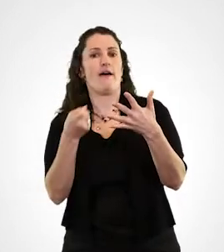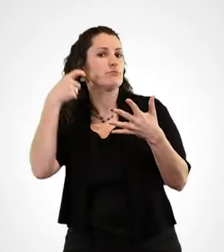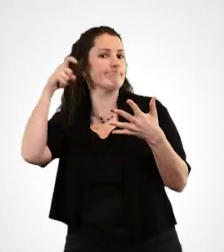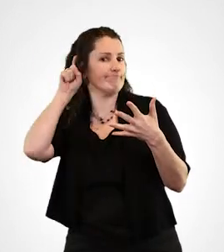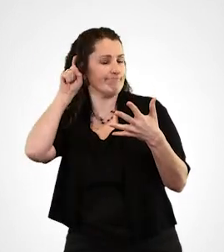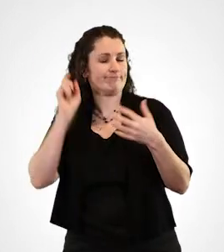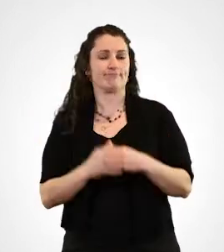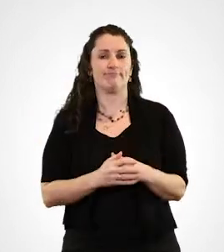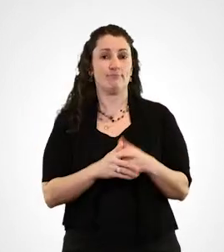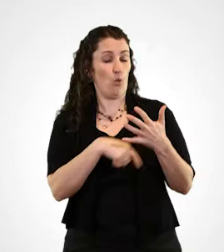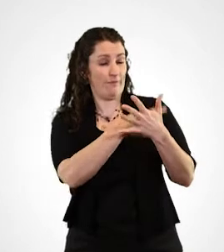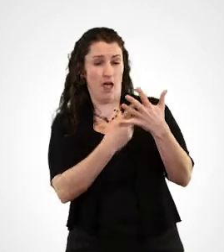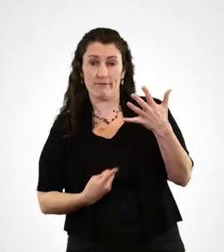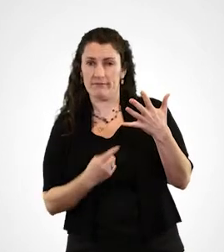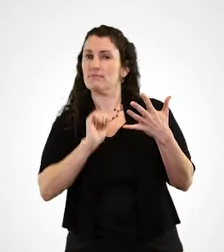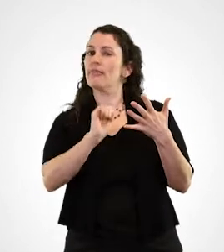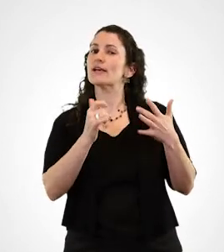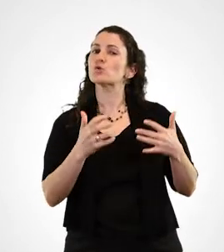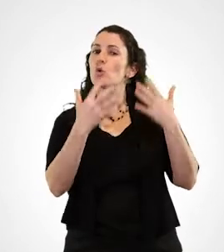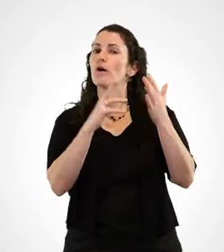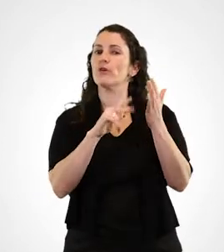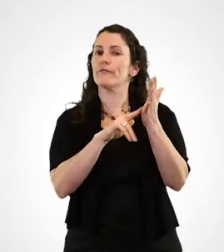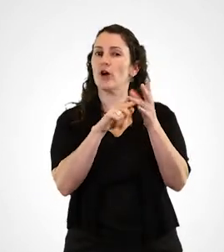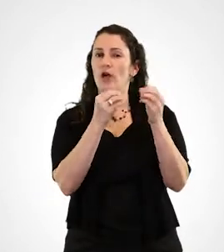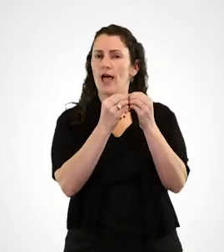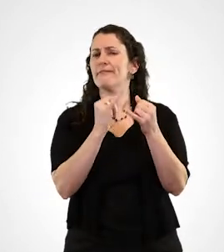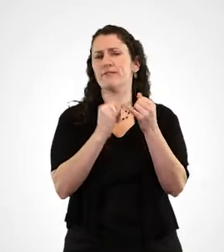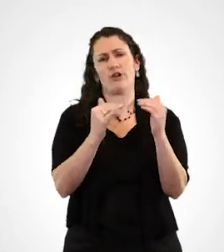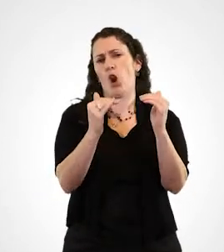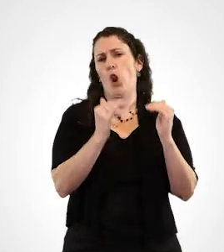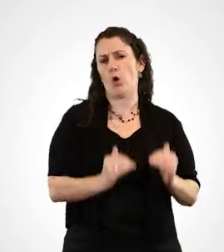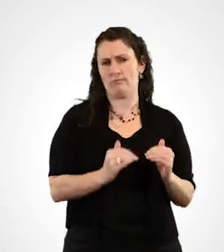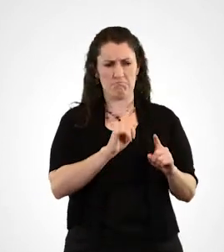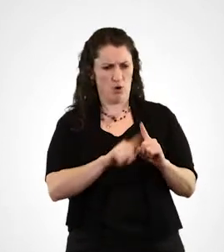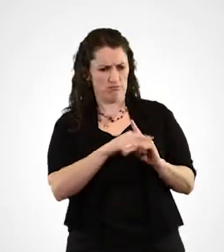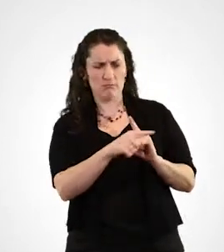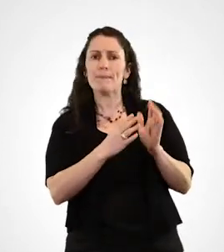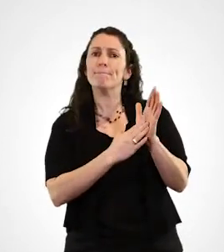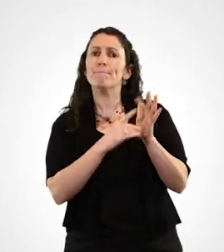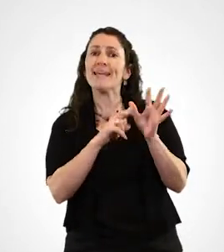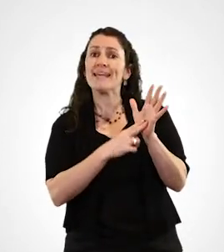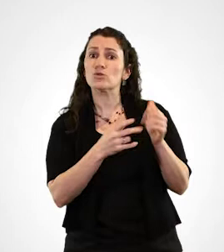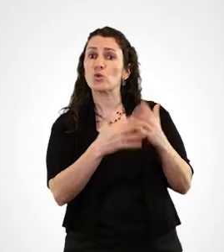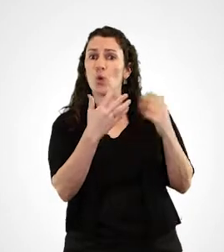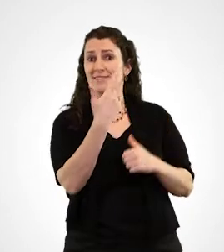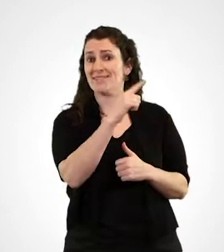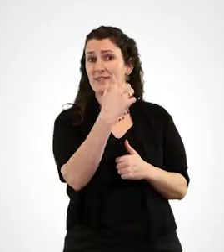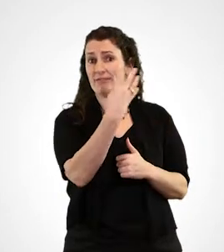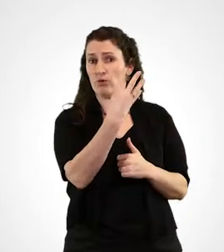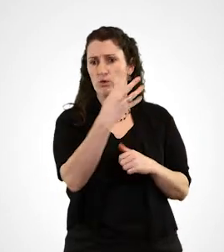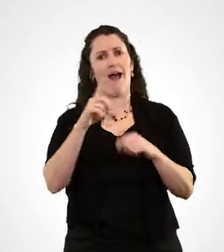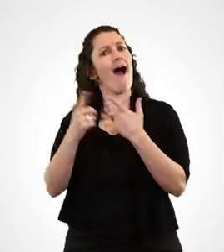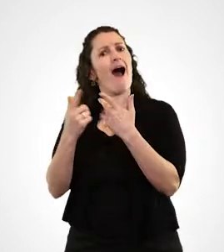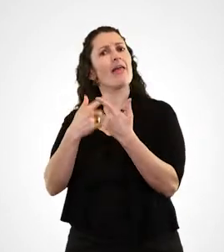see that their vocabulary scores are really low. So the mean score is 74. When you think that the